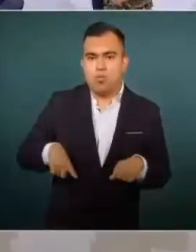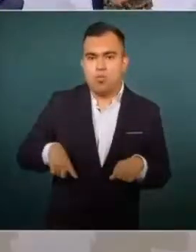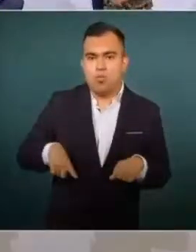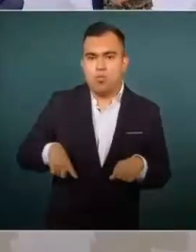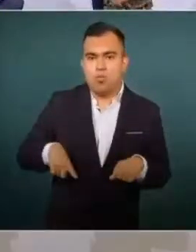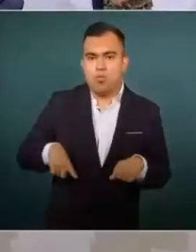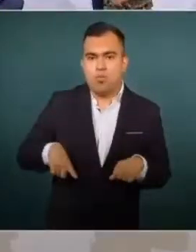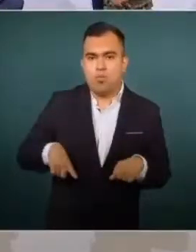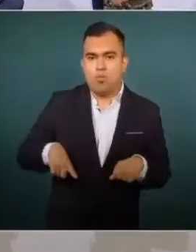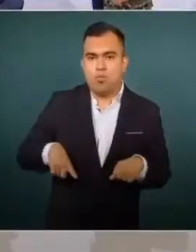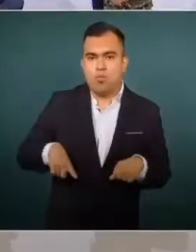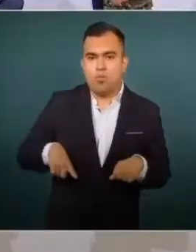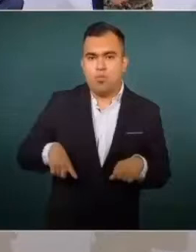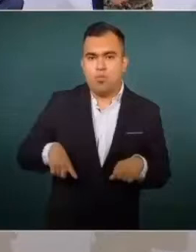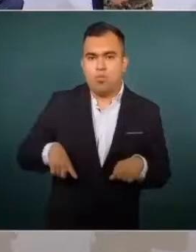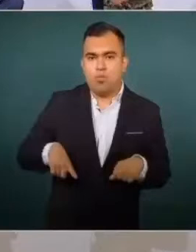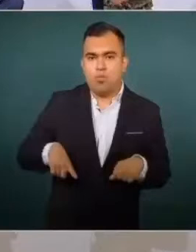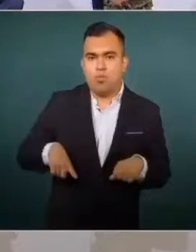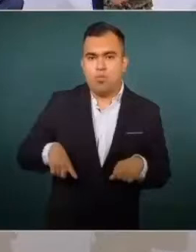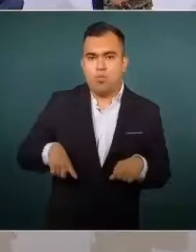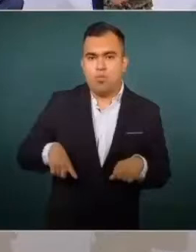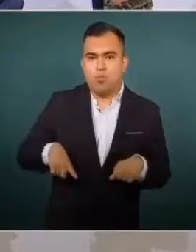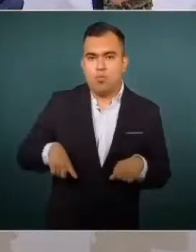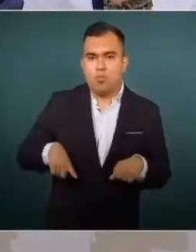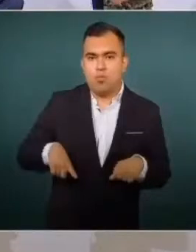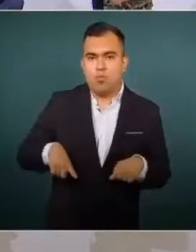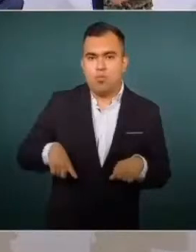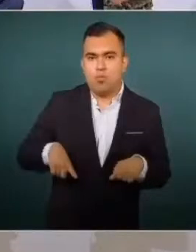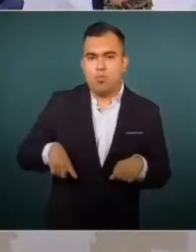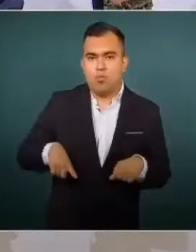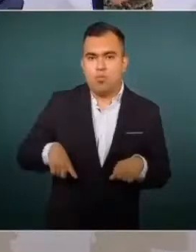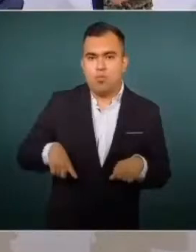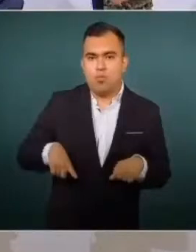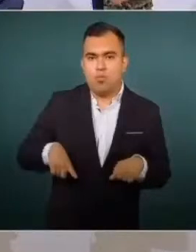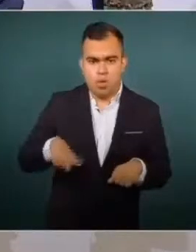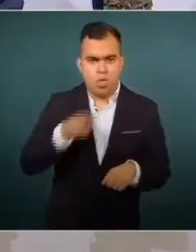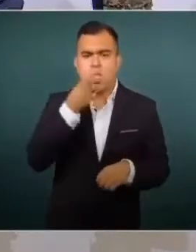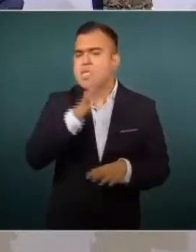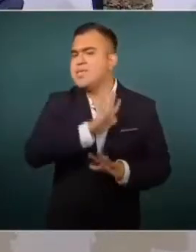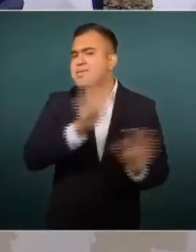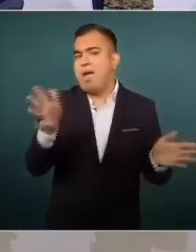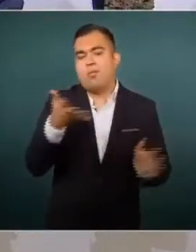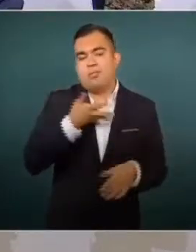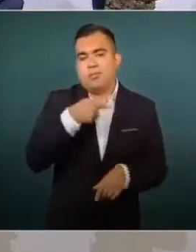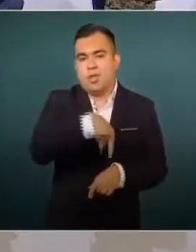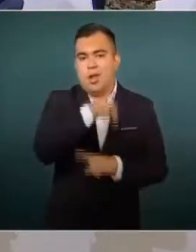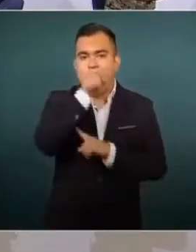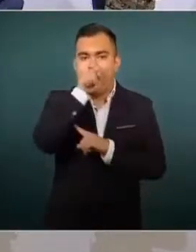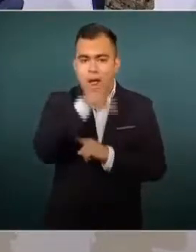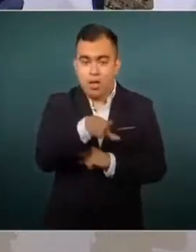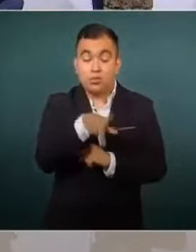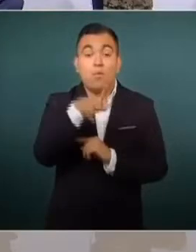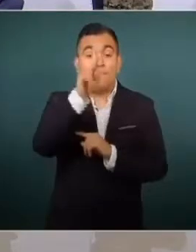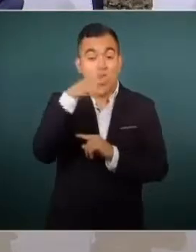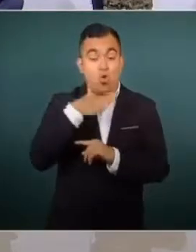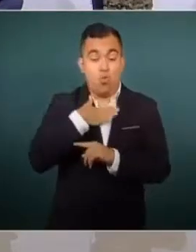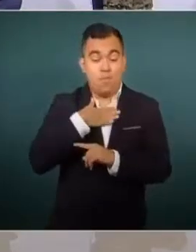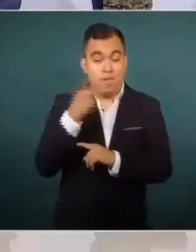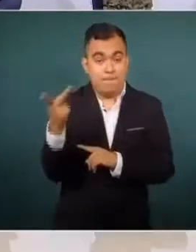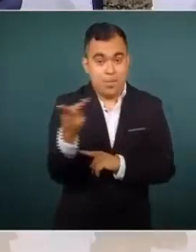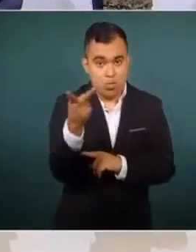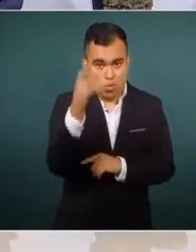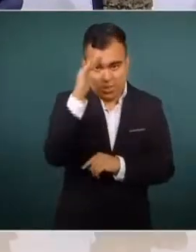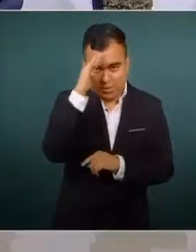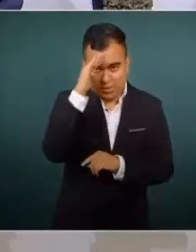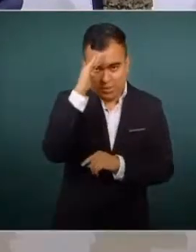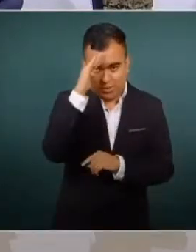Well, so she says now the debt is there. It's already on us. adquirido por el Estado. Mi pregunta es la siguiente,